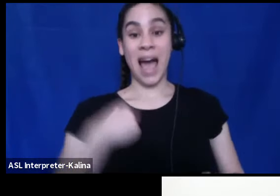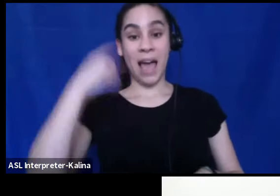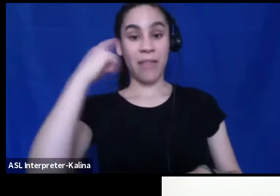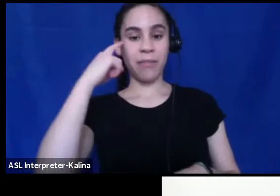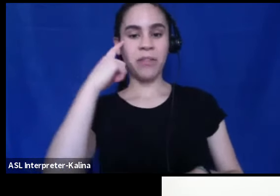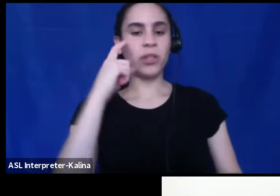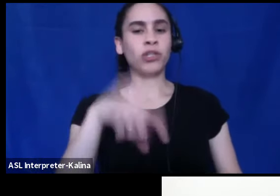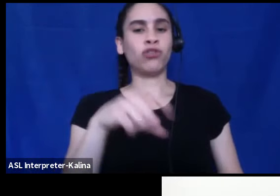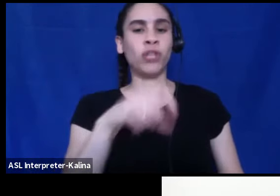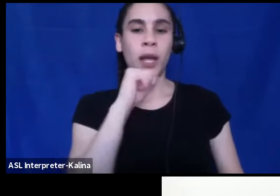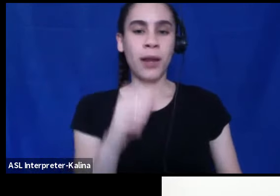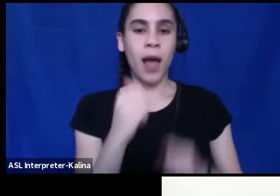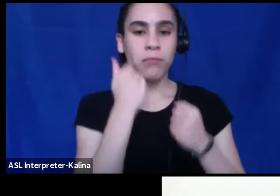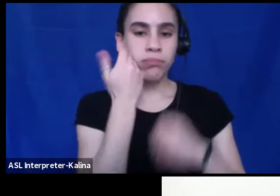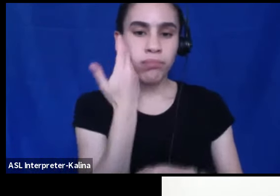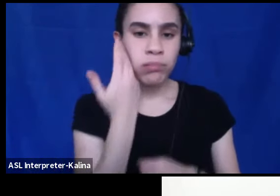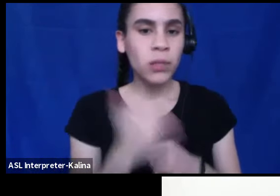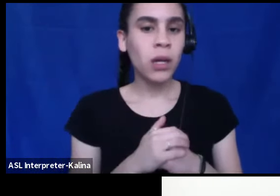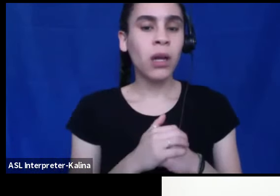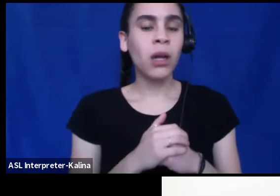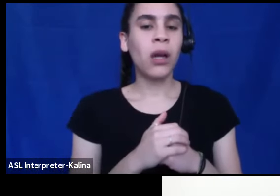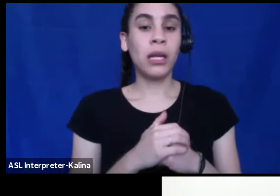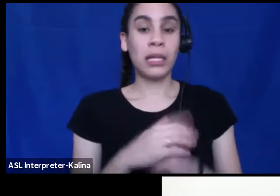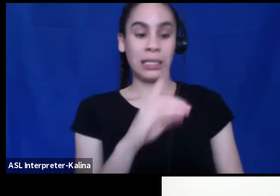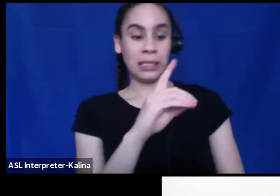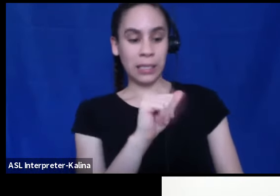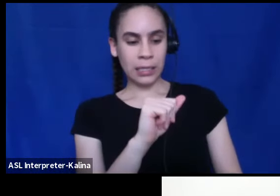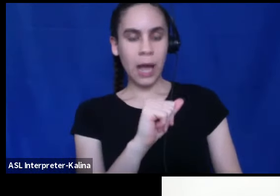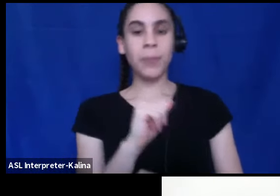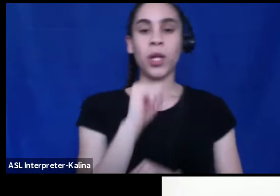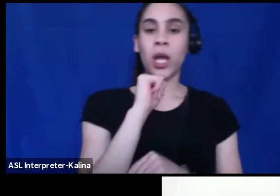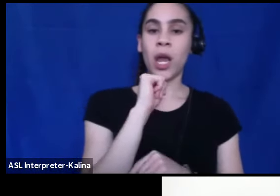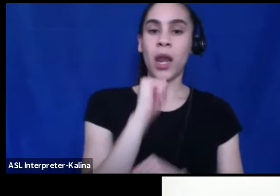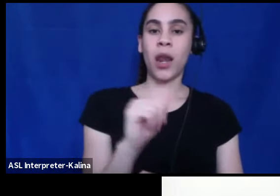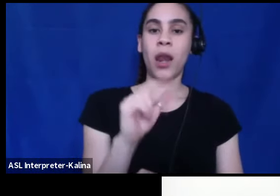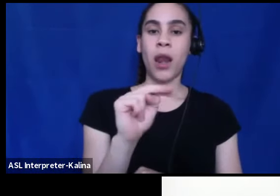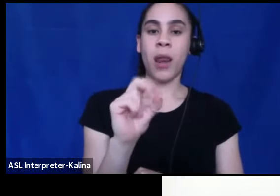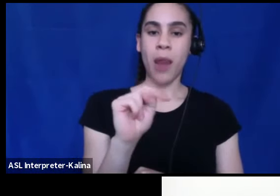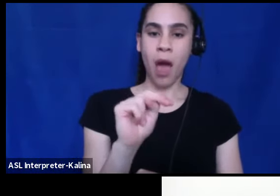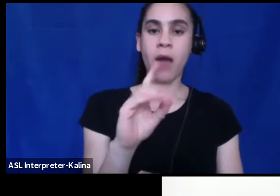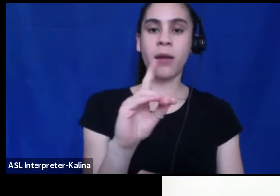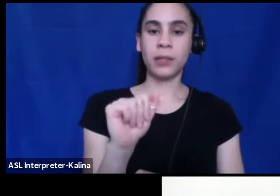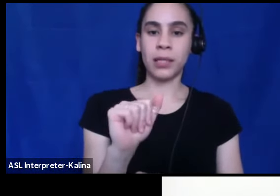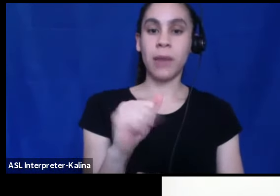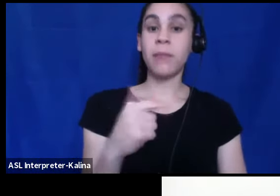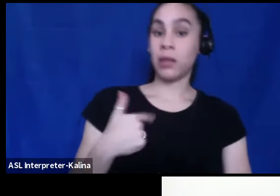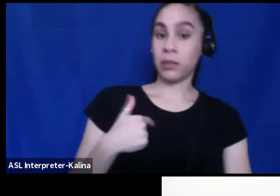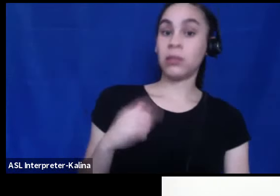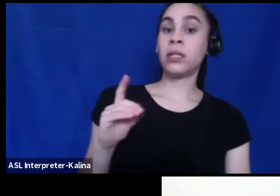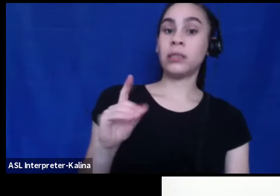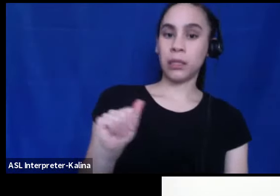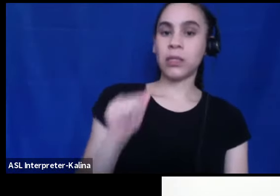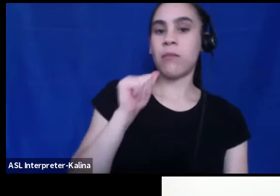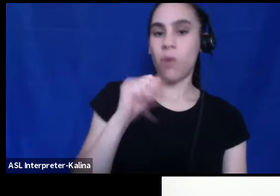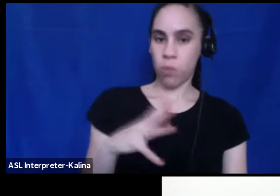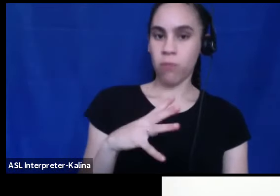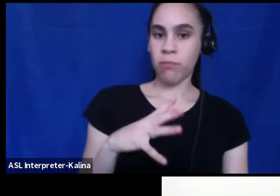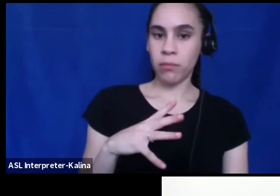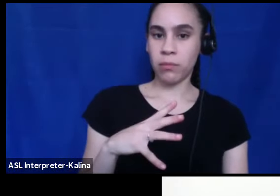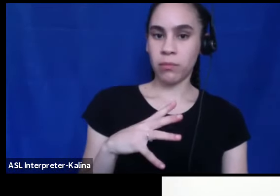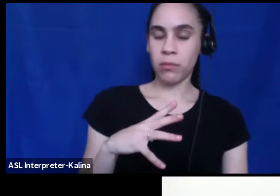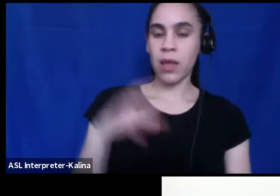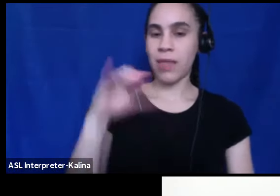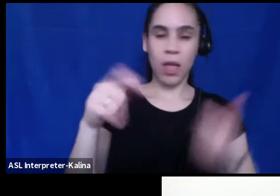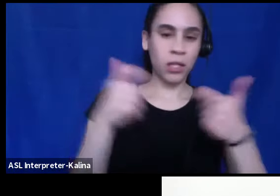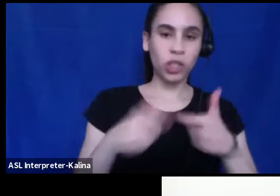disabled or non-disabled are the ways that I refer to it. So I am a disabled woman, right? And that is a huge